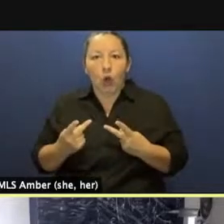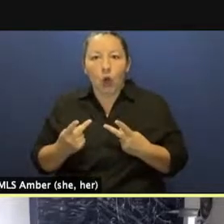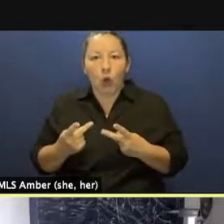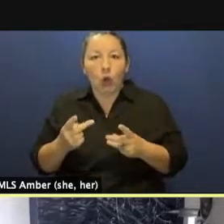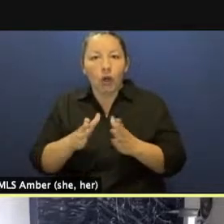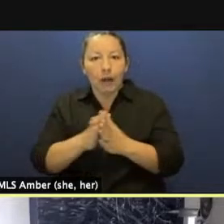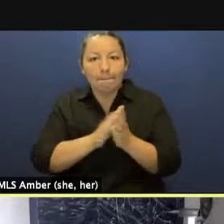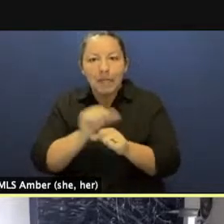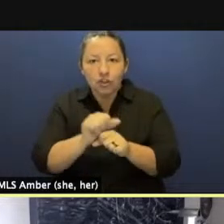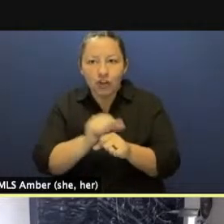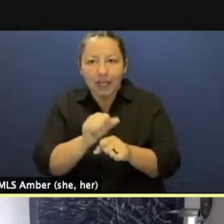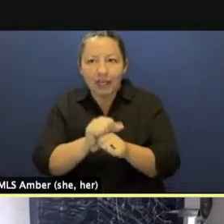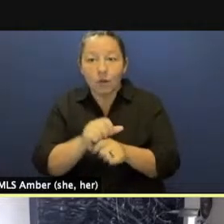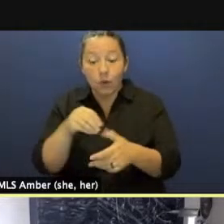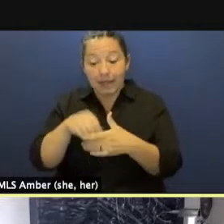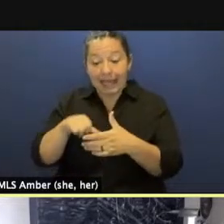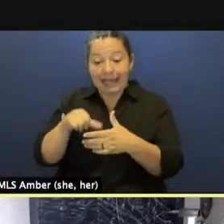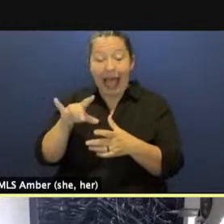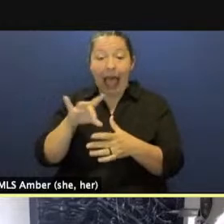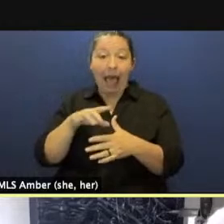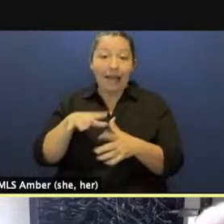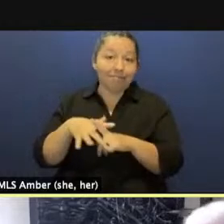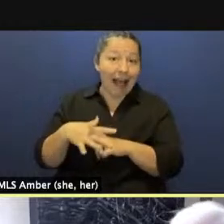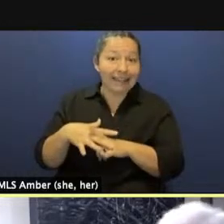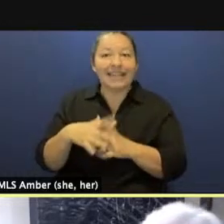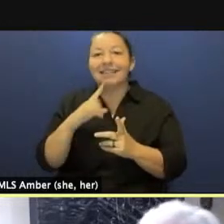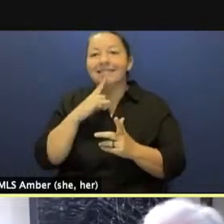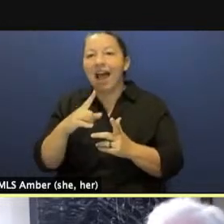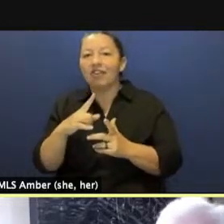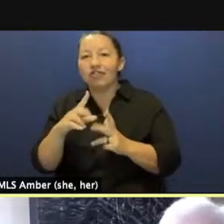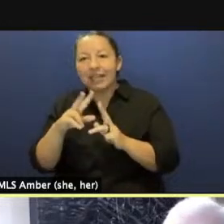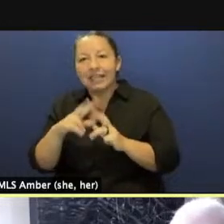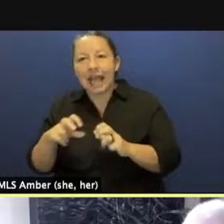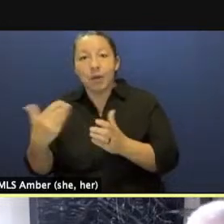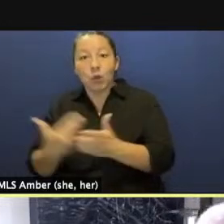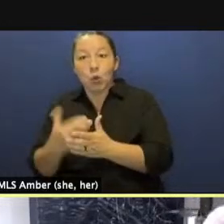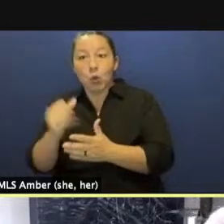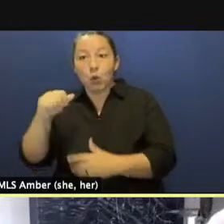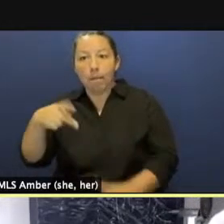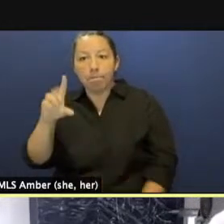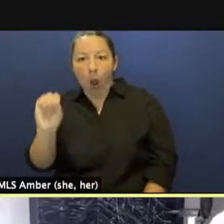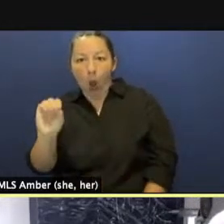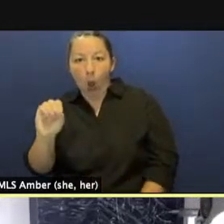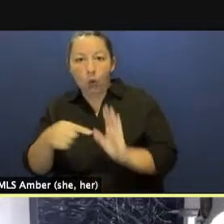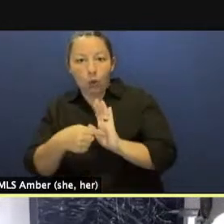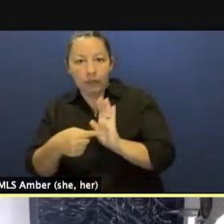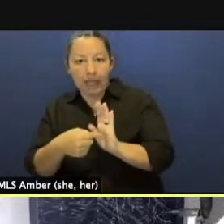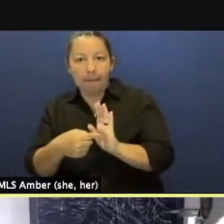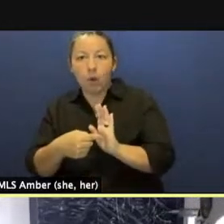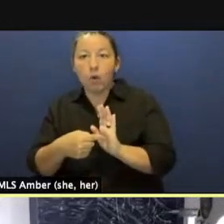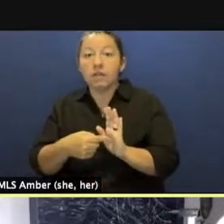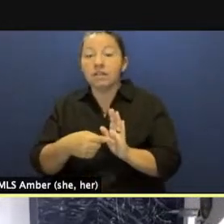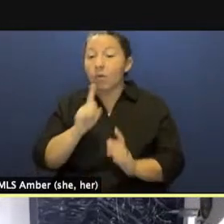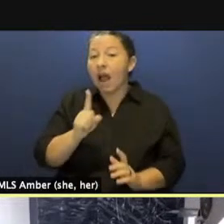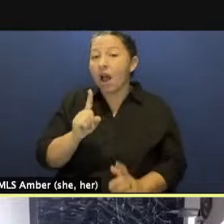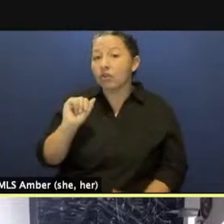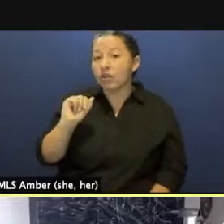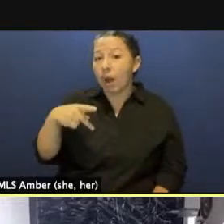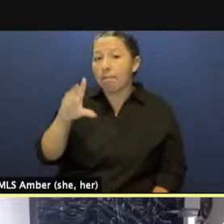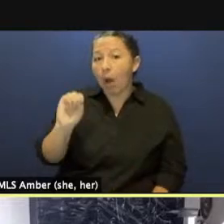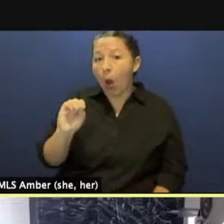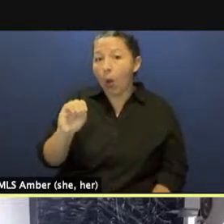is examining what I call new Apollo samples that were Apollo samples that were never